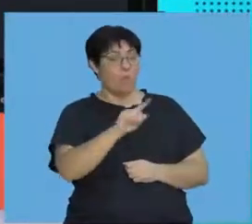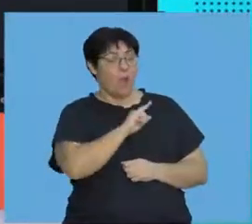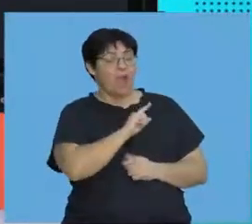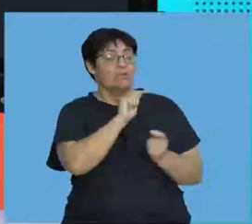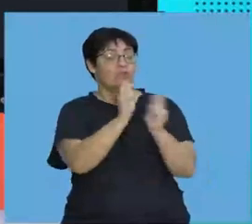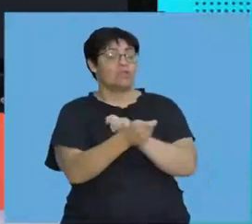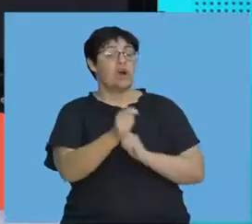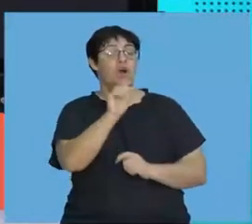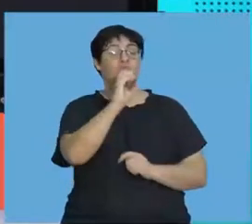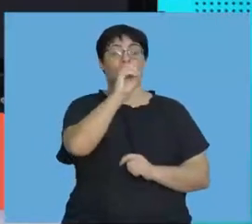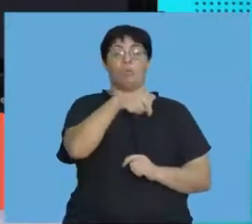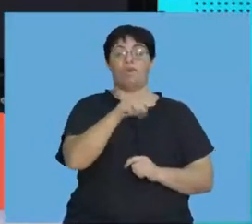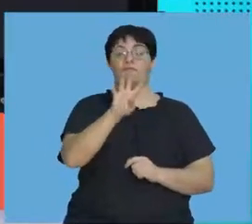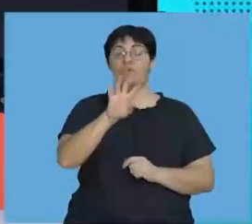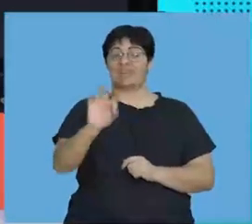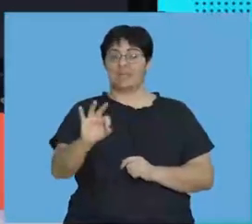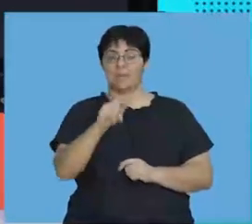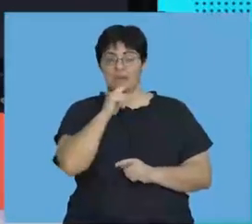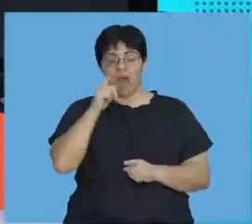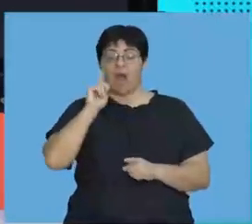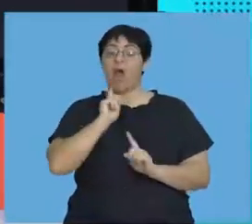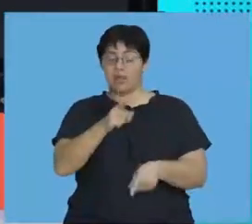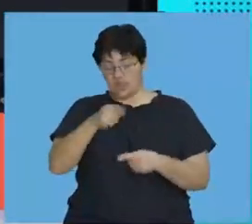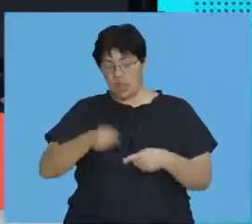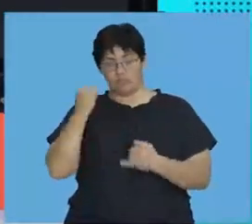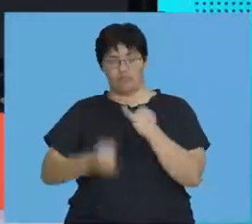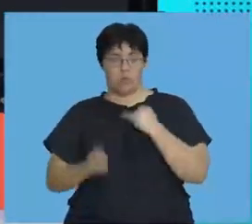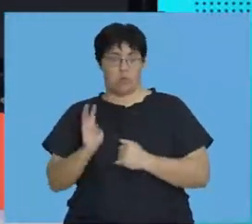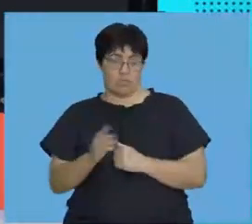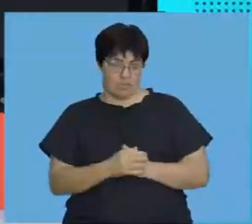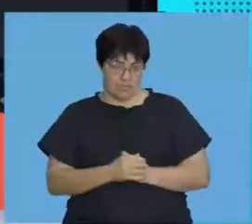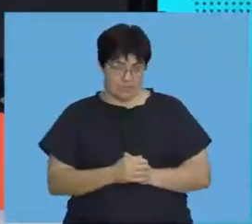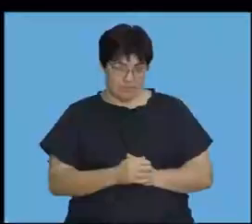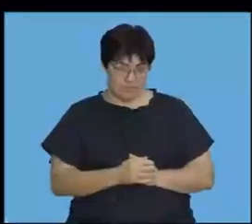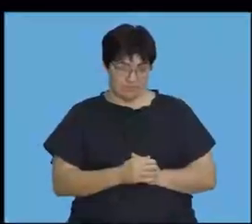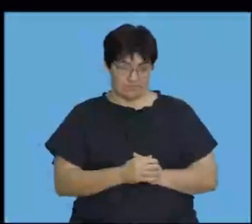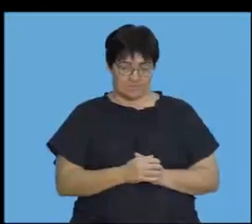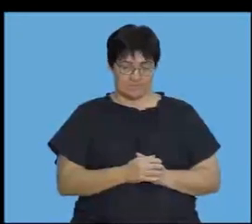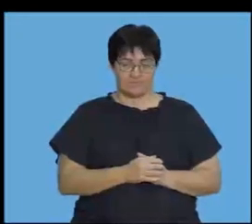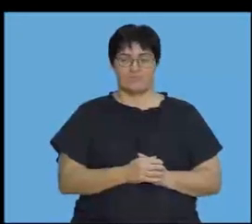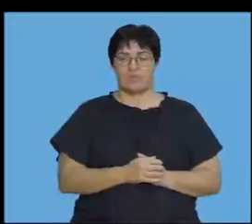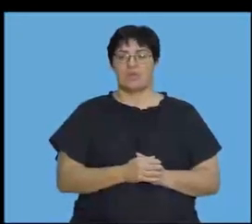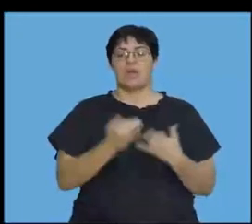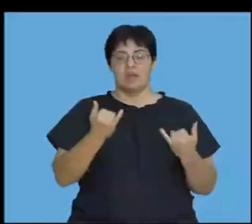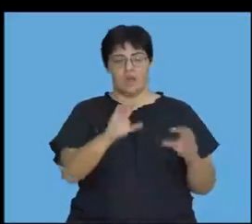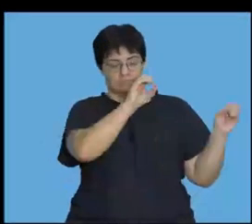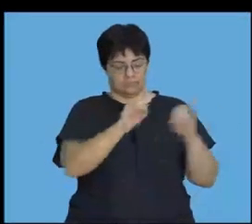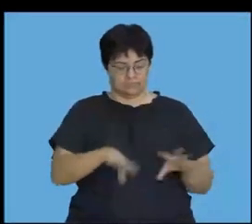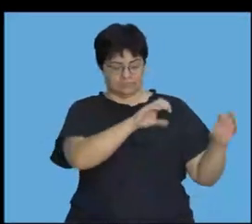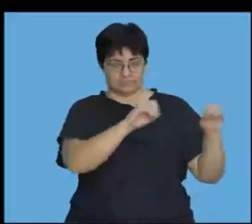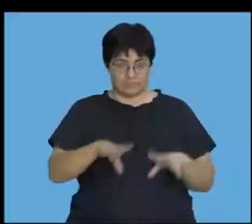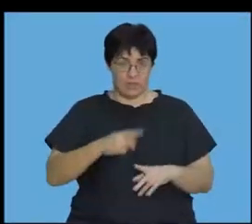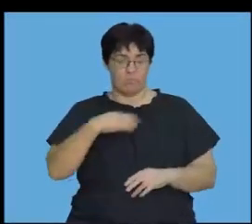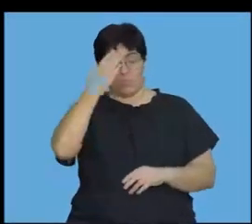your substitution wrong, which means you don't get the final answer right either. So be careful. Let's substitute in what I